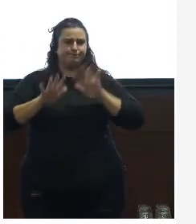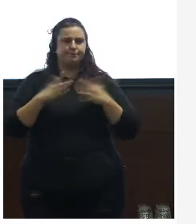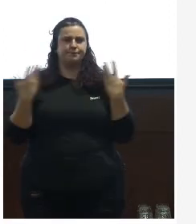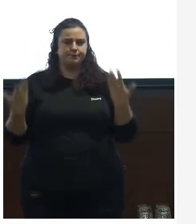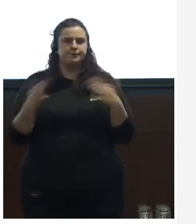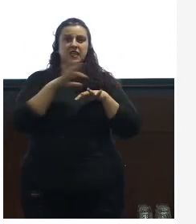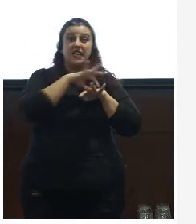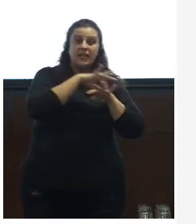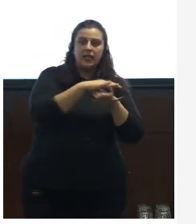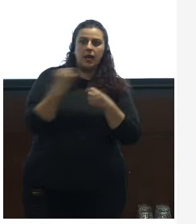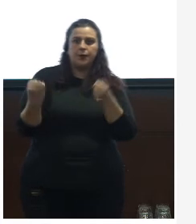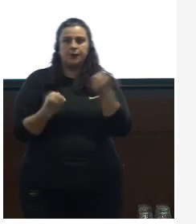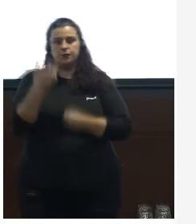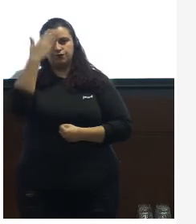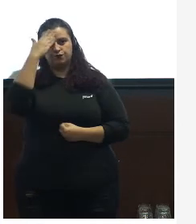and need to know where to enter.